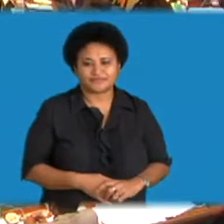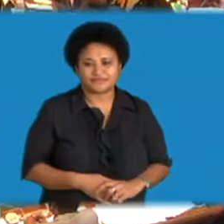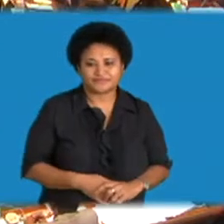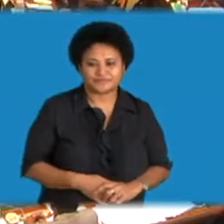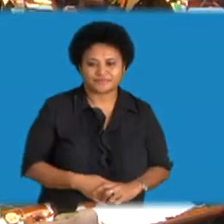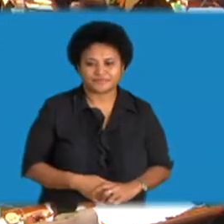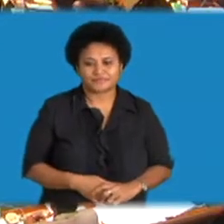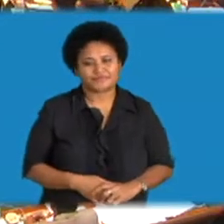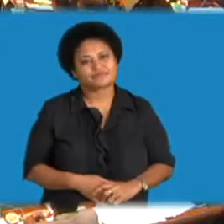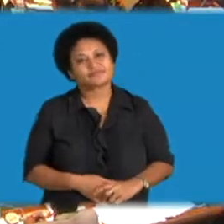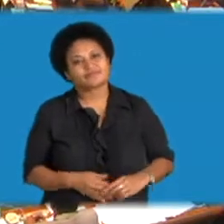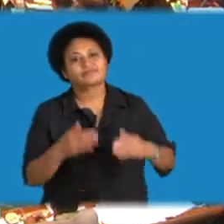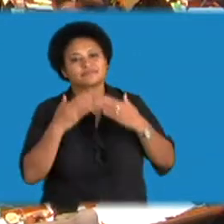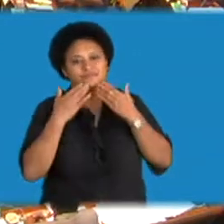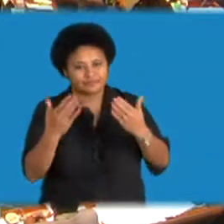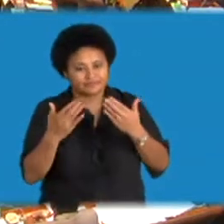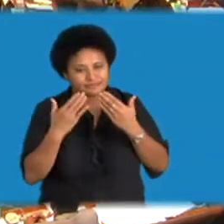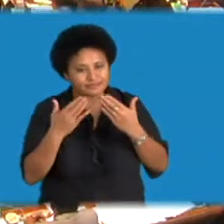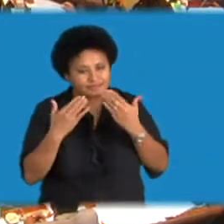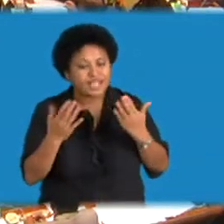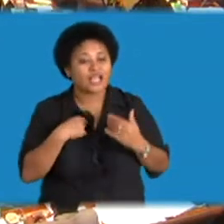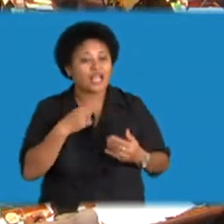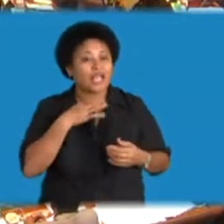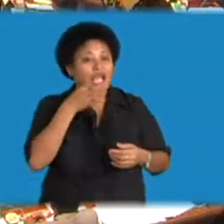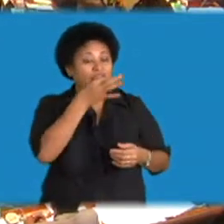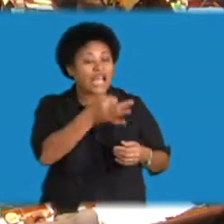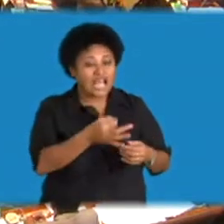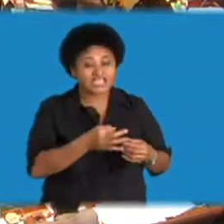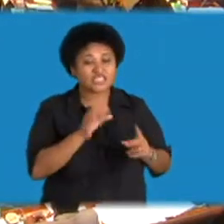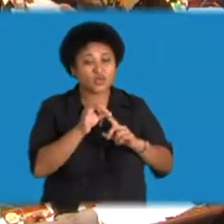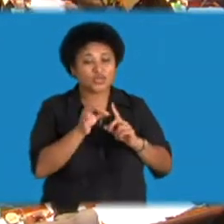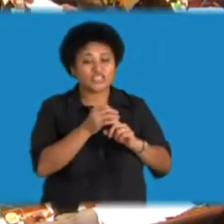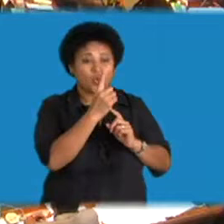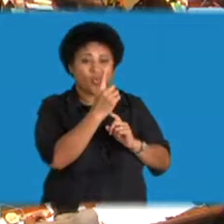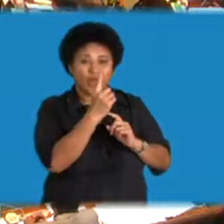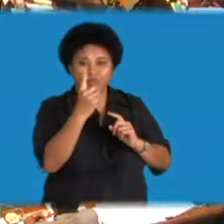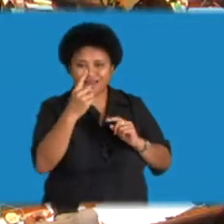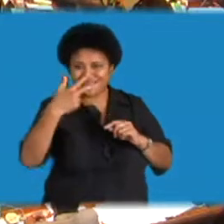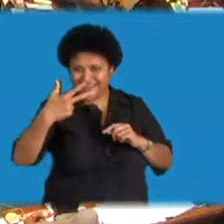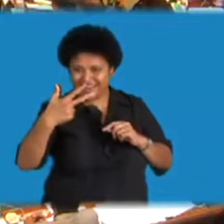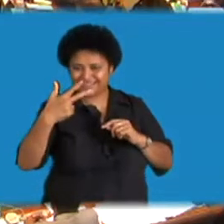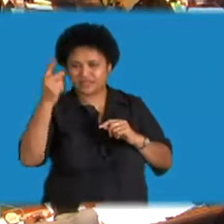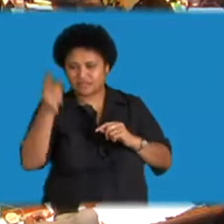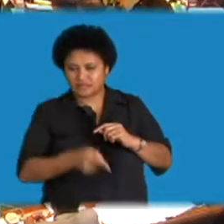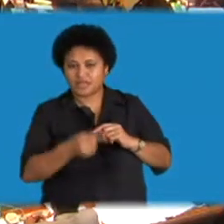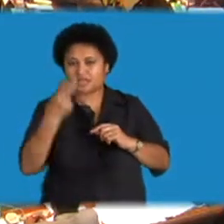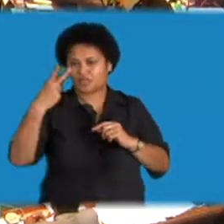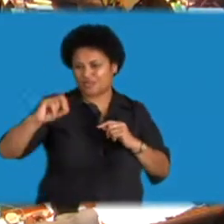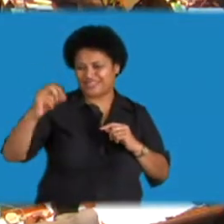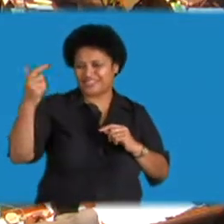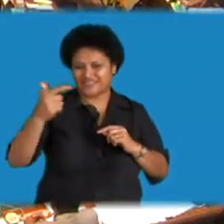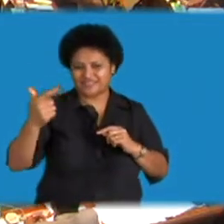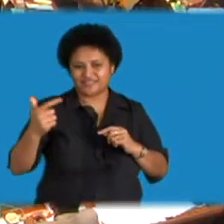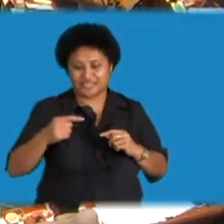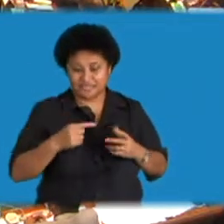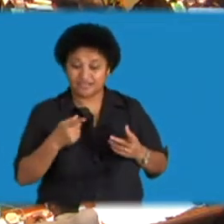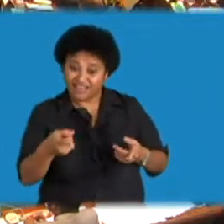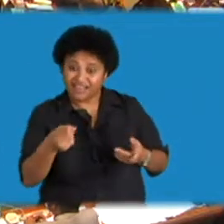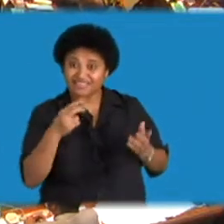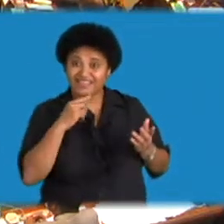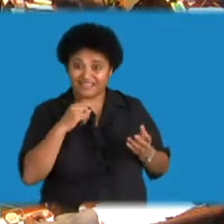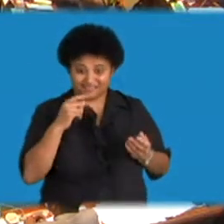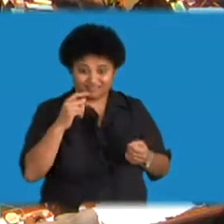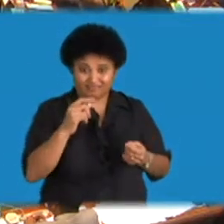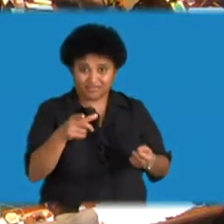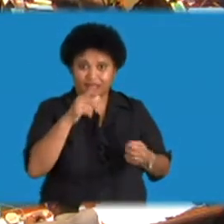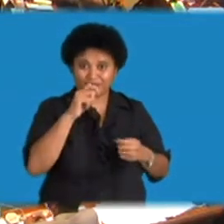Thank you, Madam Speaker. Madam Speaker, I rise this morning to ask question number 118 of 2017, as it appears under my name in the order paper. And